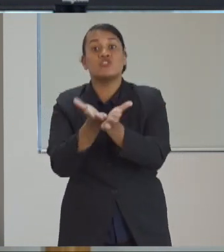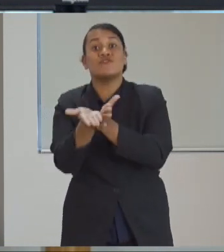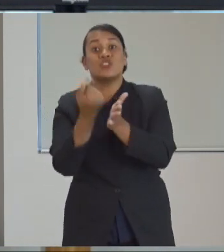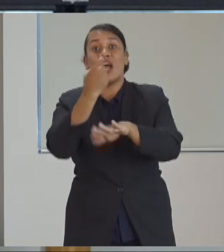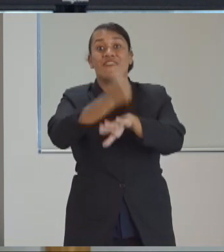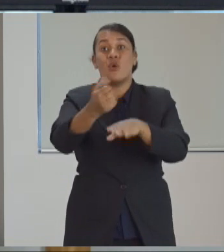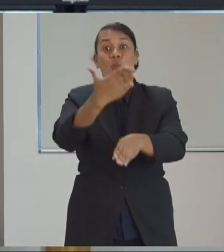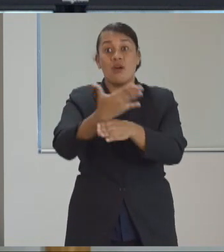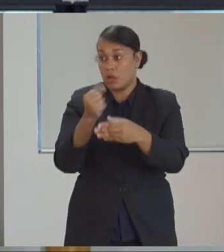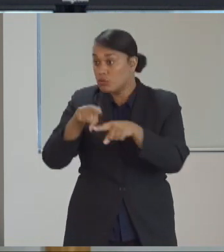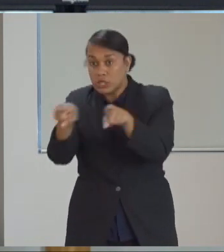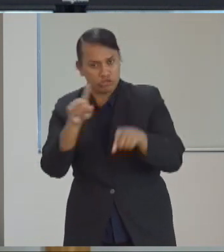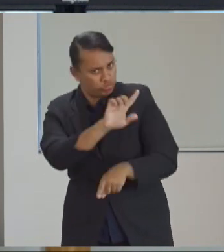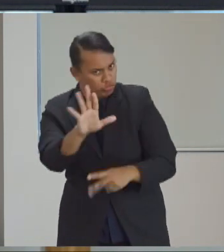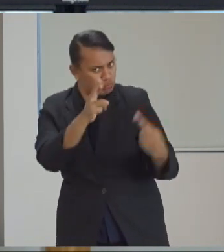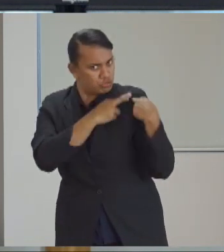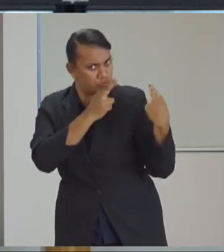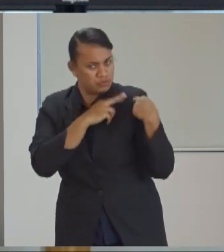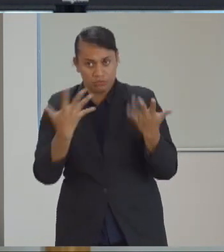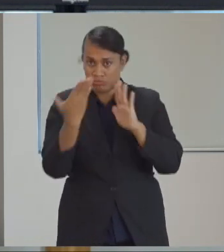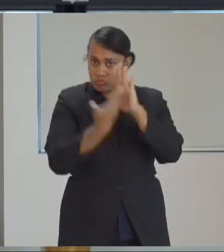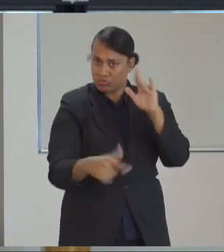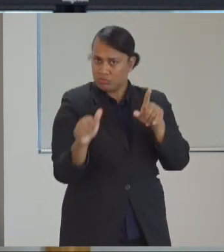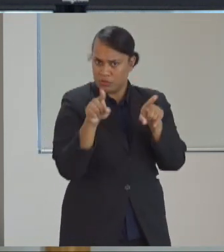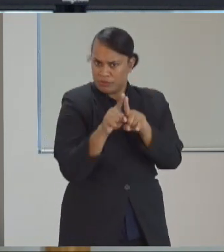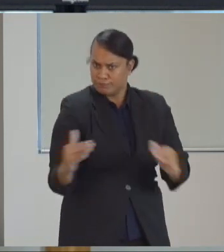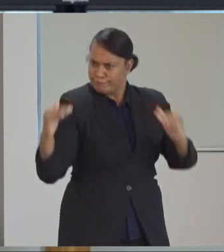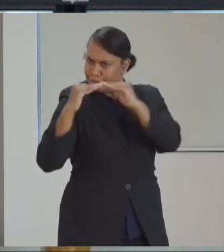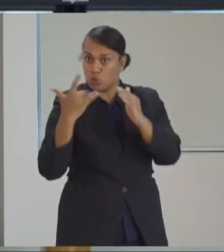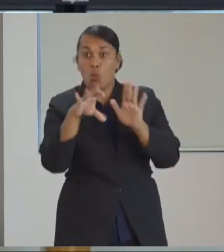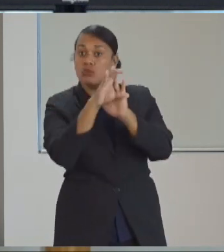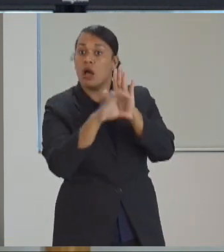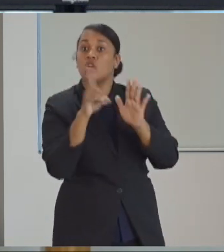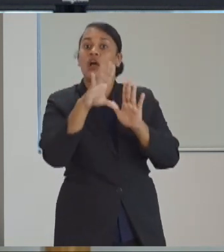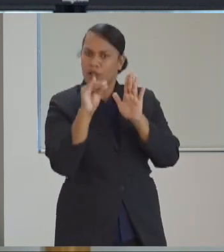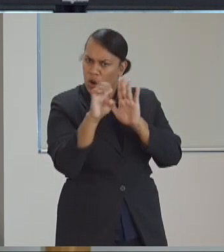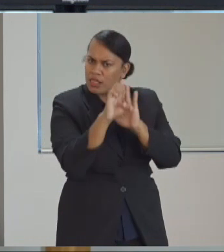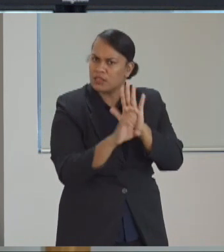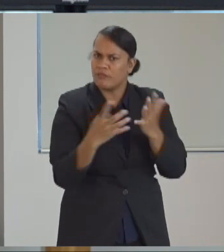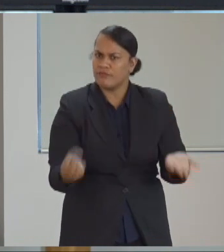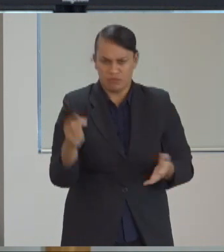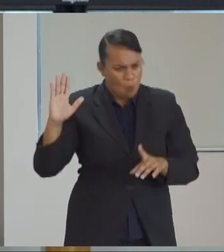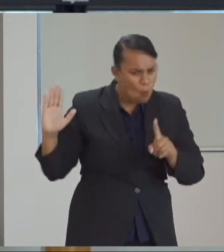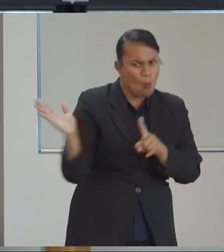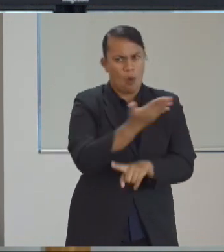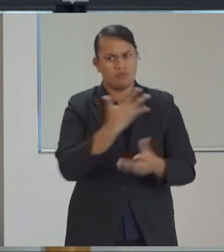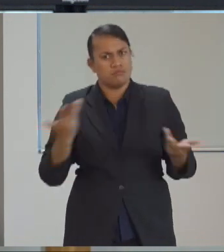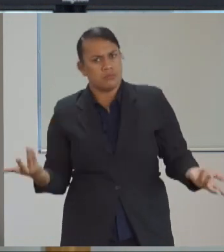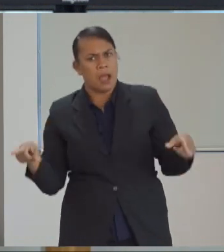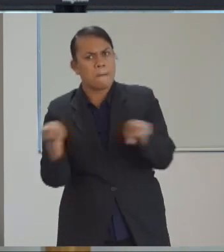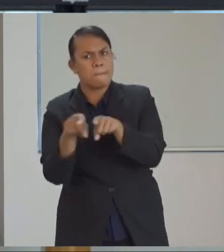Minister referred to, in respect of the professional integrity of civil servants, and also the ability to uphold the